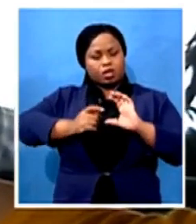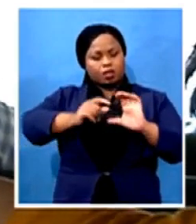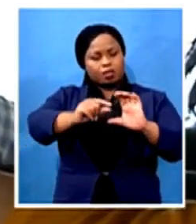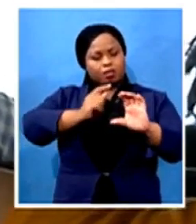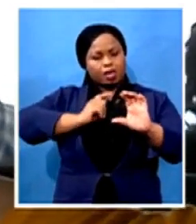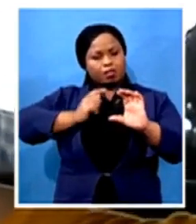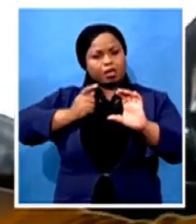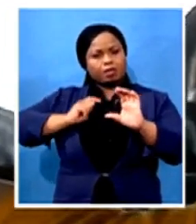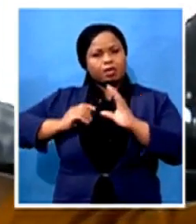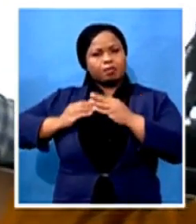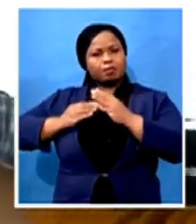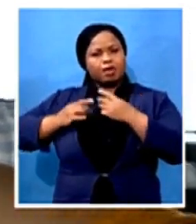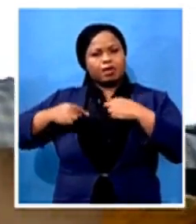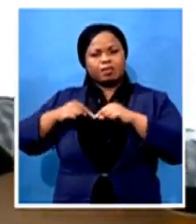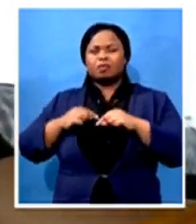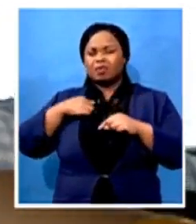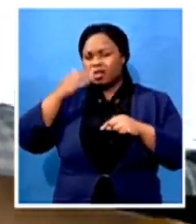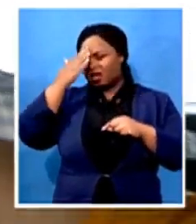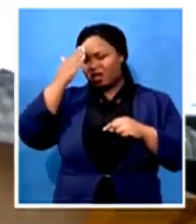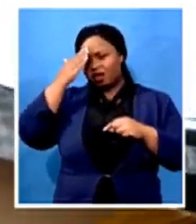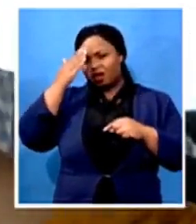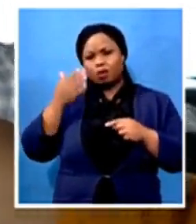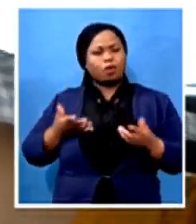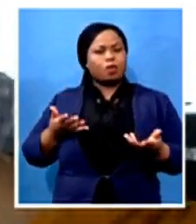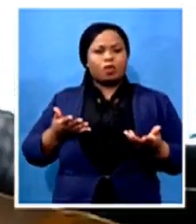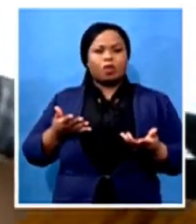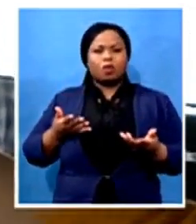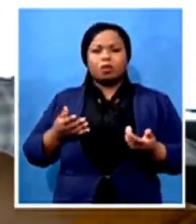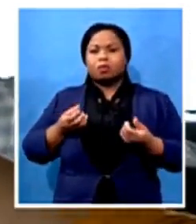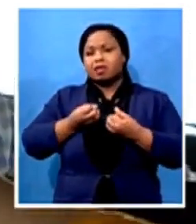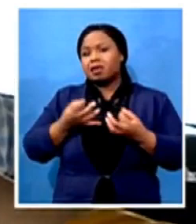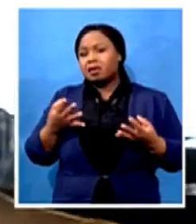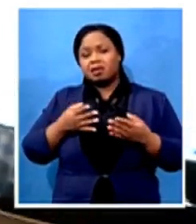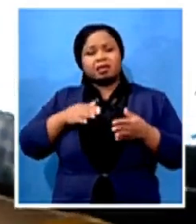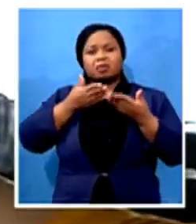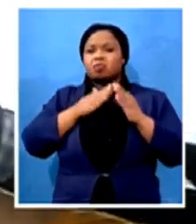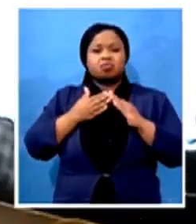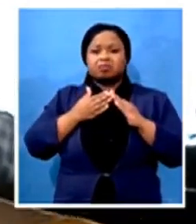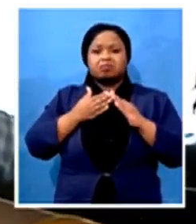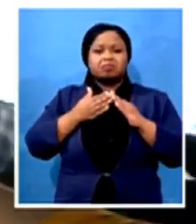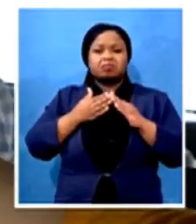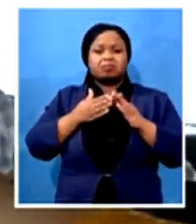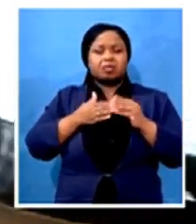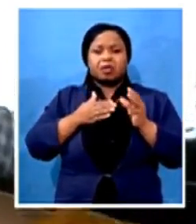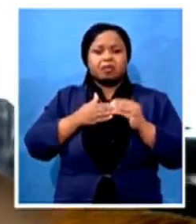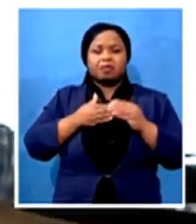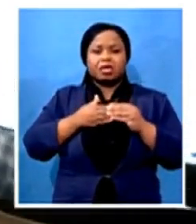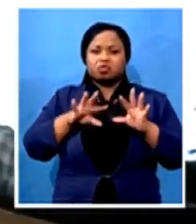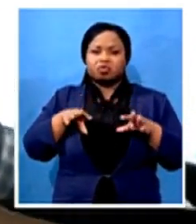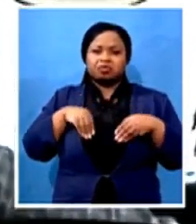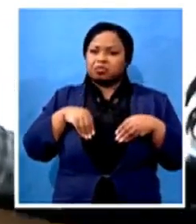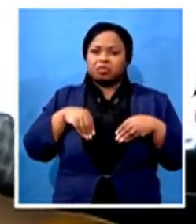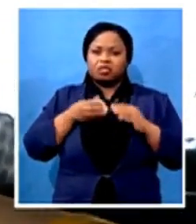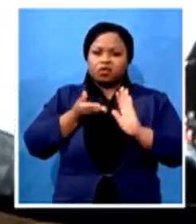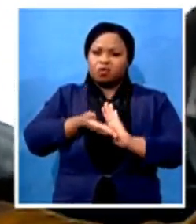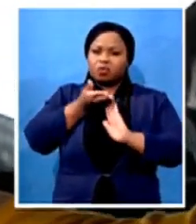not being accepted well from the communities or commuters, but we had no choice. Imagine having a member